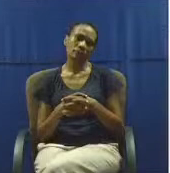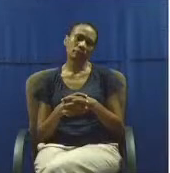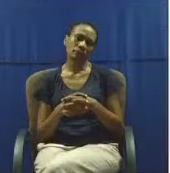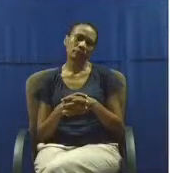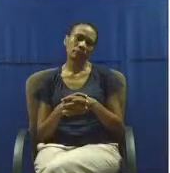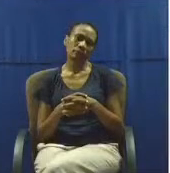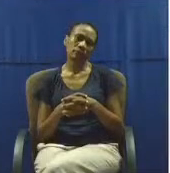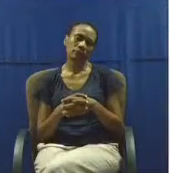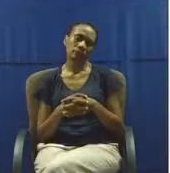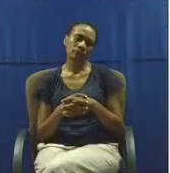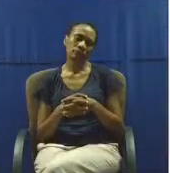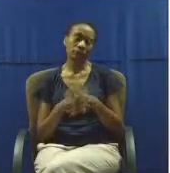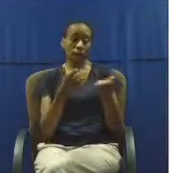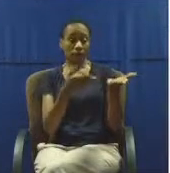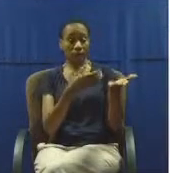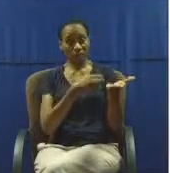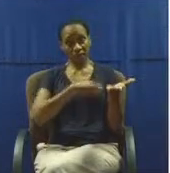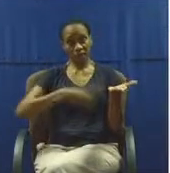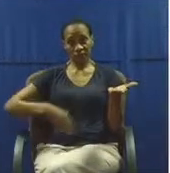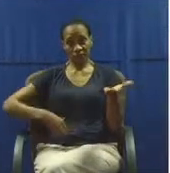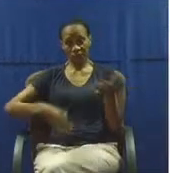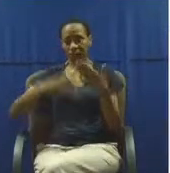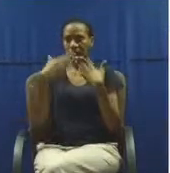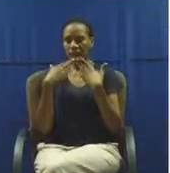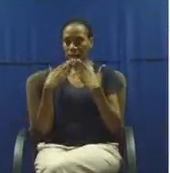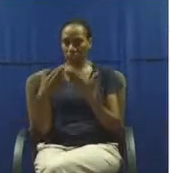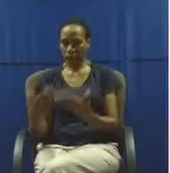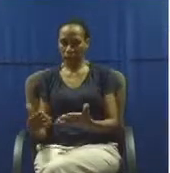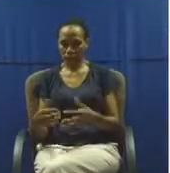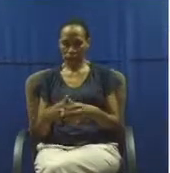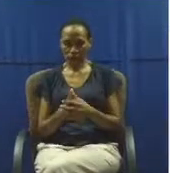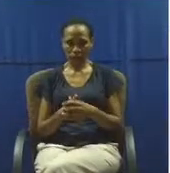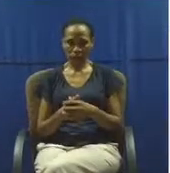Honorable the President. Ndiya livhuwa.